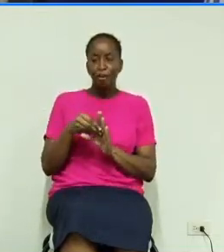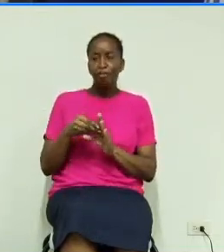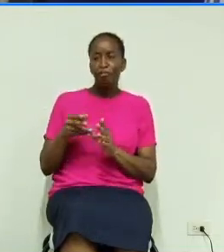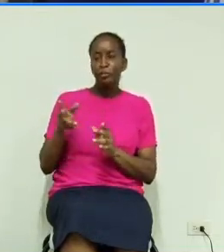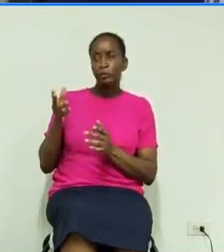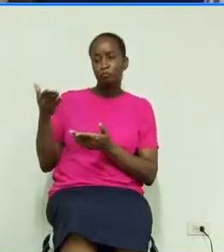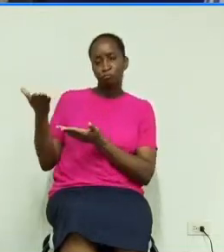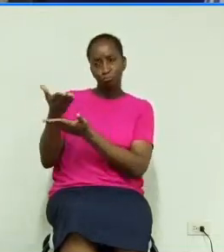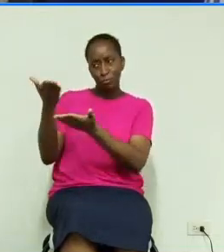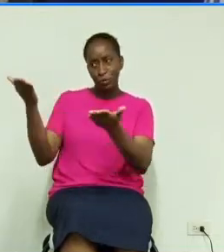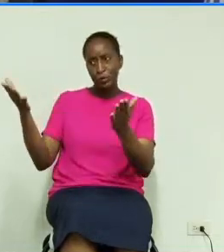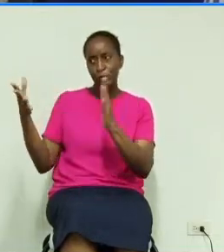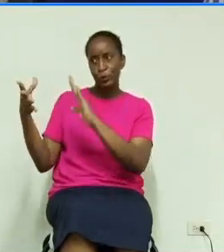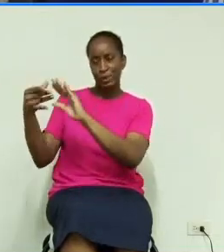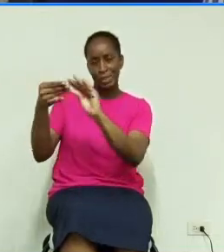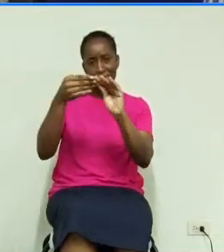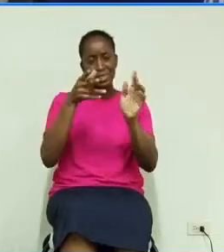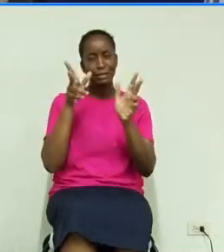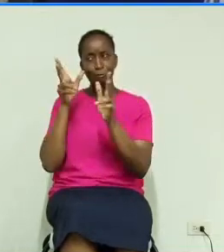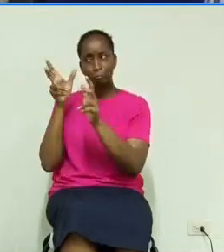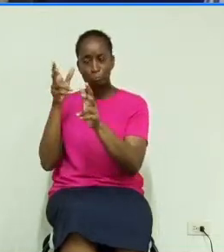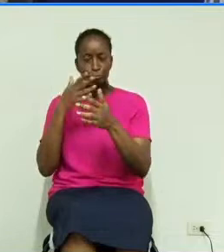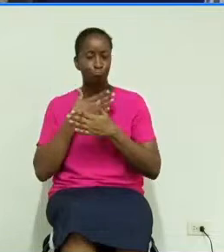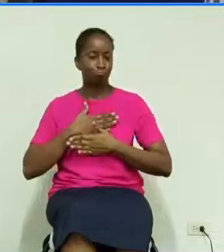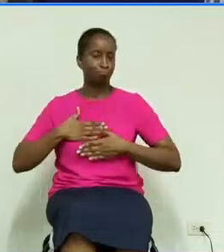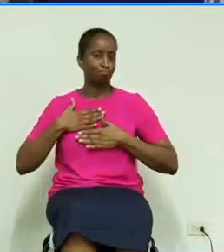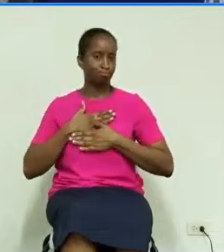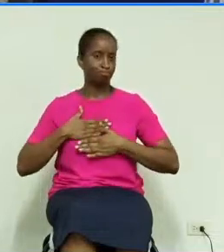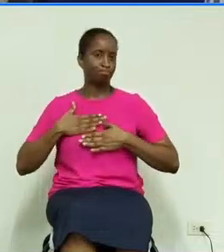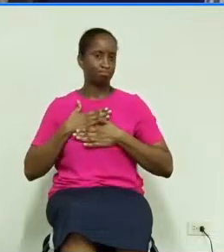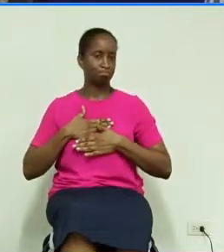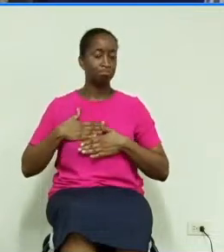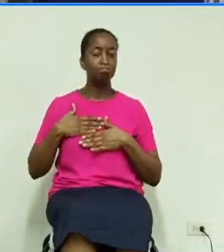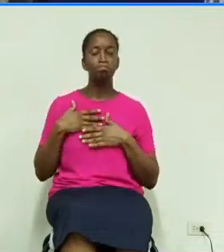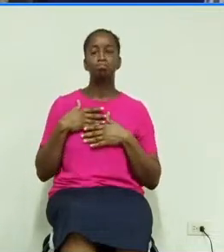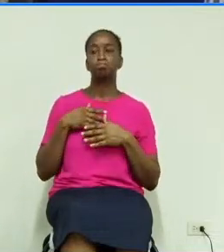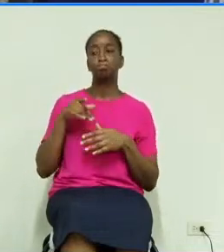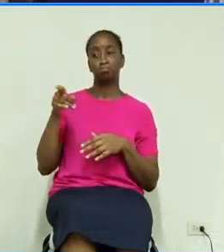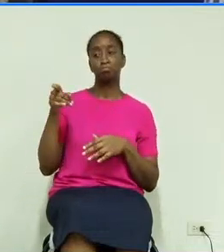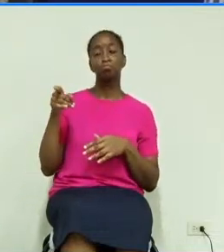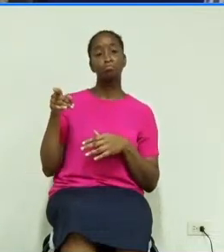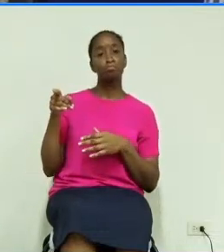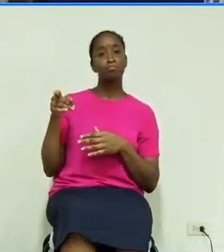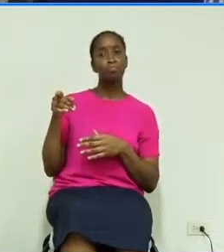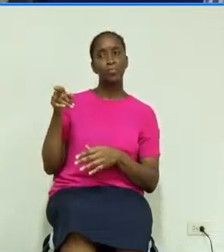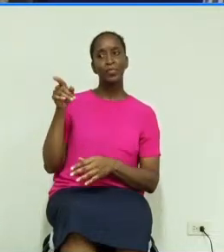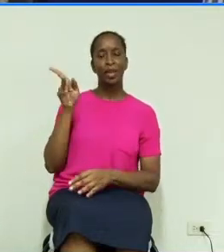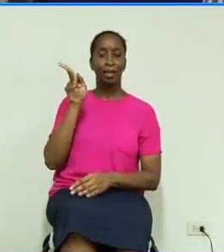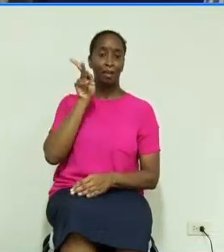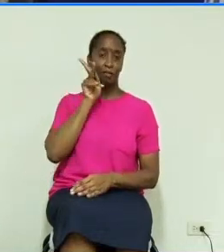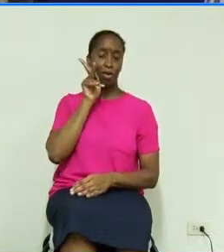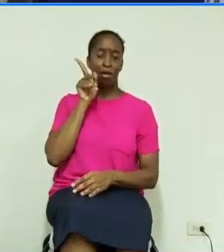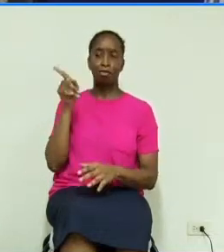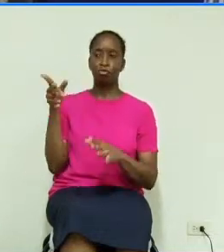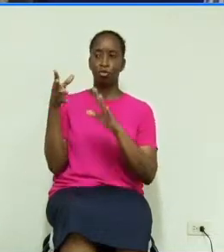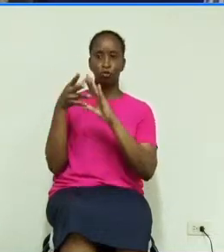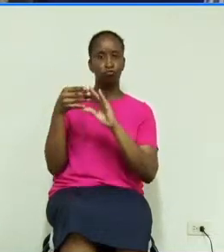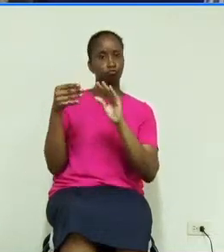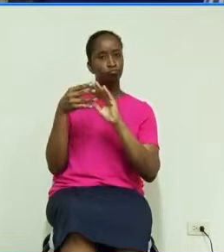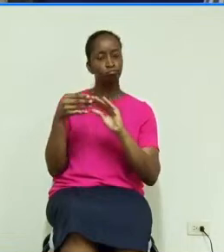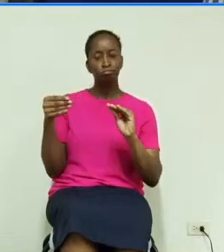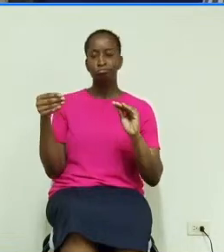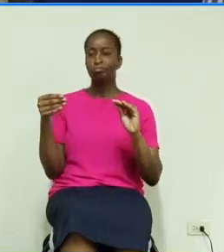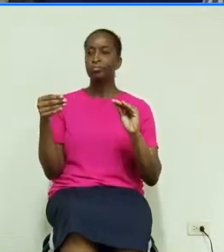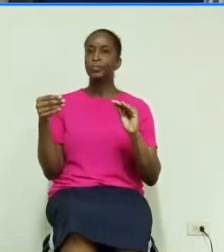of the Senate, Carrie Ann Eiffel, who in herself was a trailblazer. She has not only demonstrated